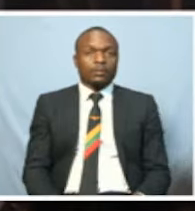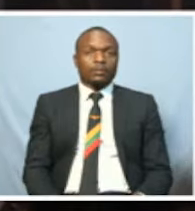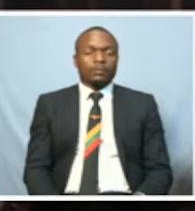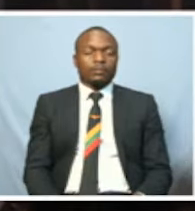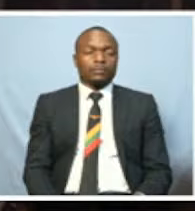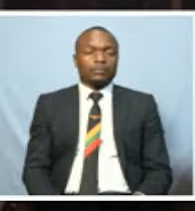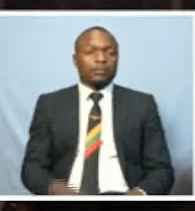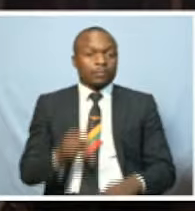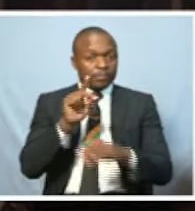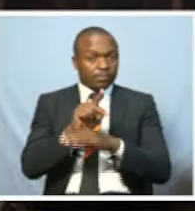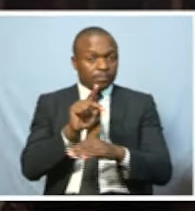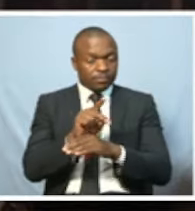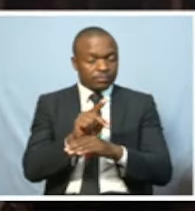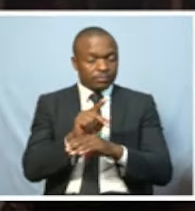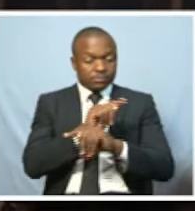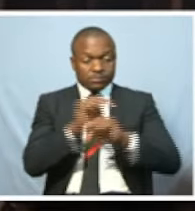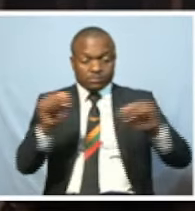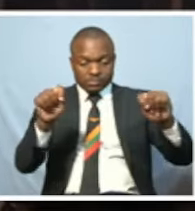the project ledger.